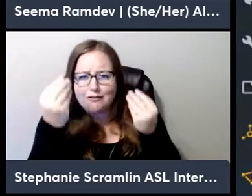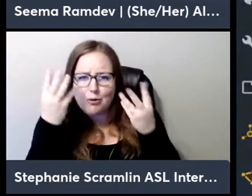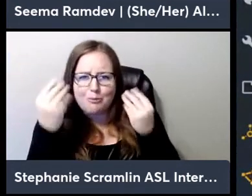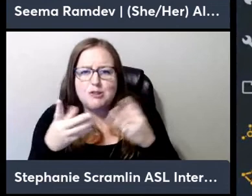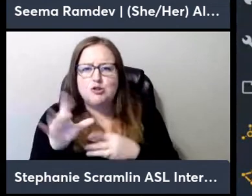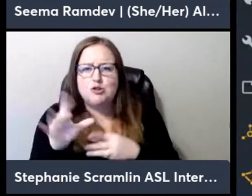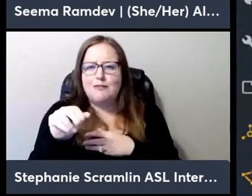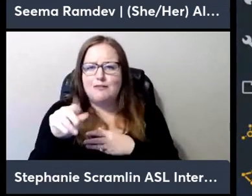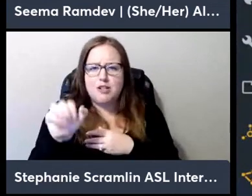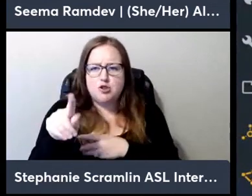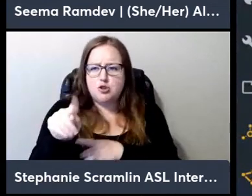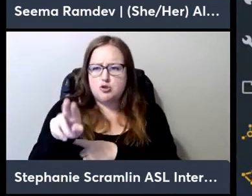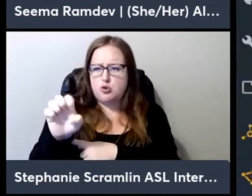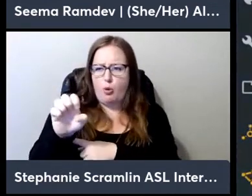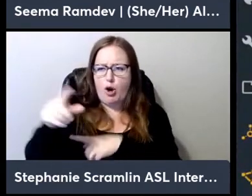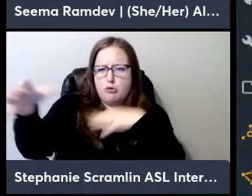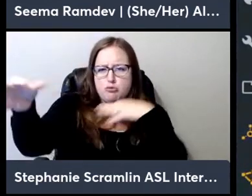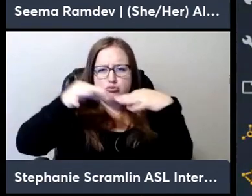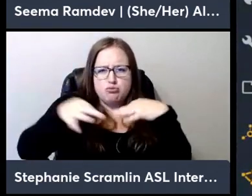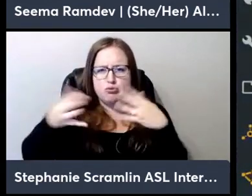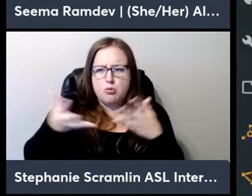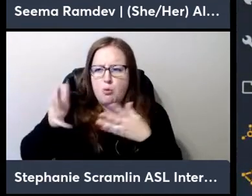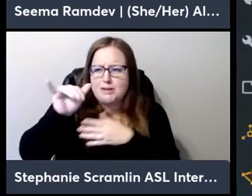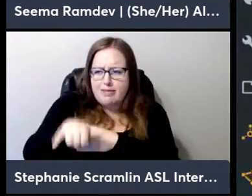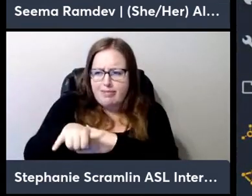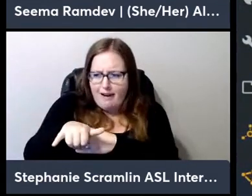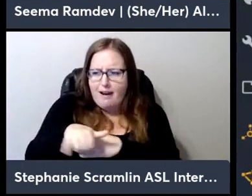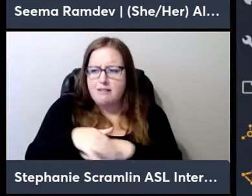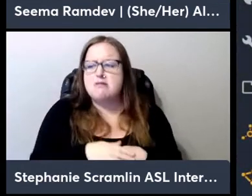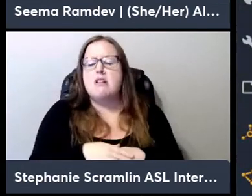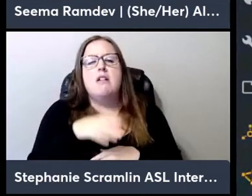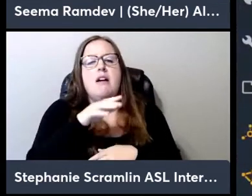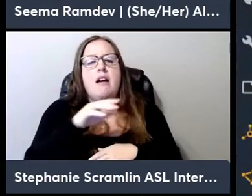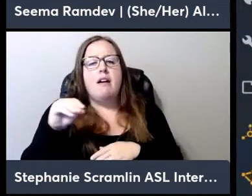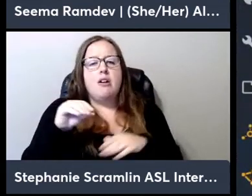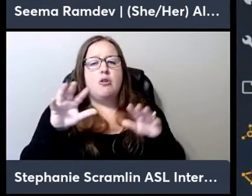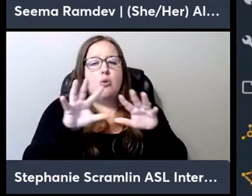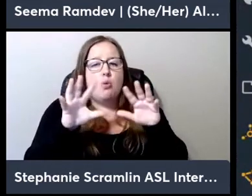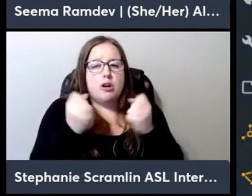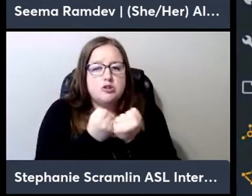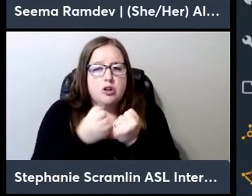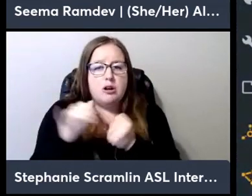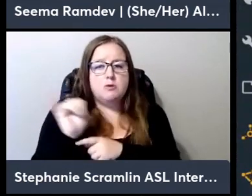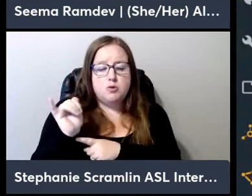Feature Store is. And we also have workshops with